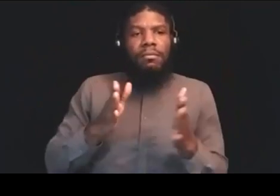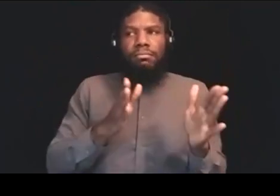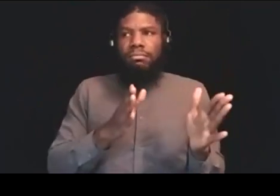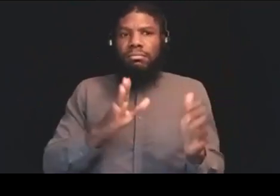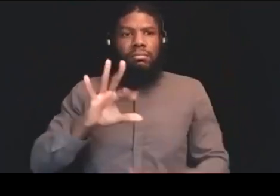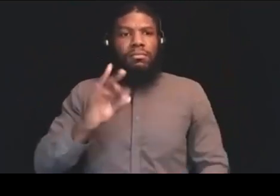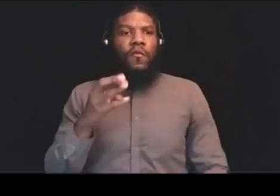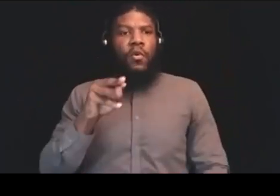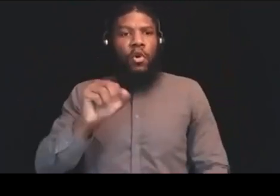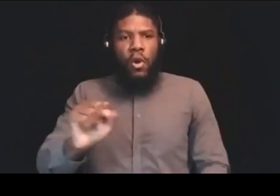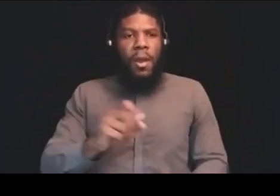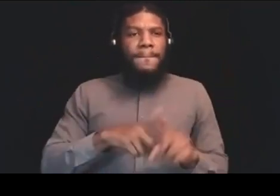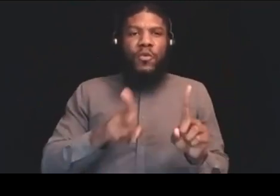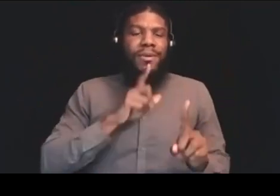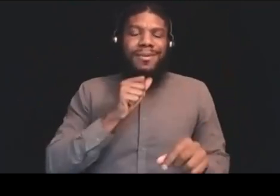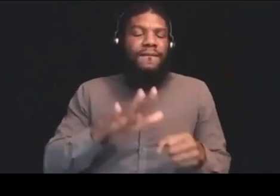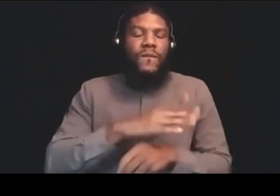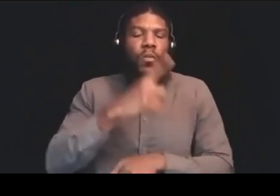thought.